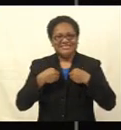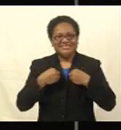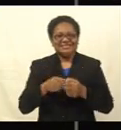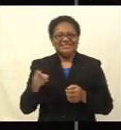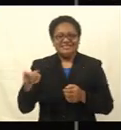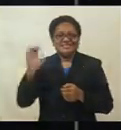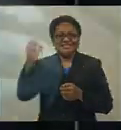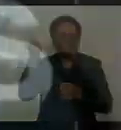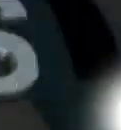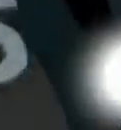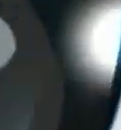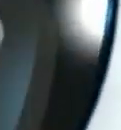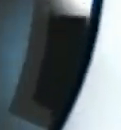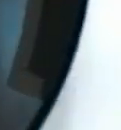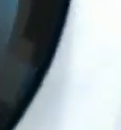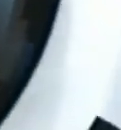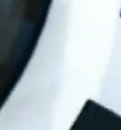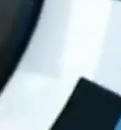Successful Fijian.